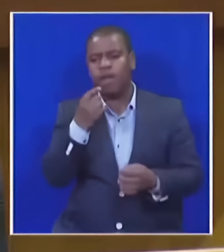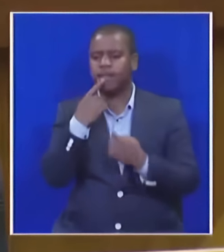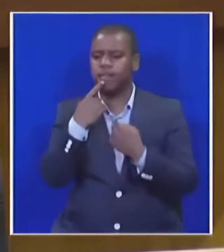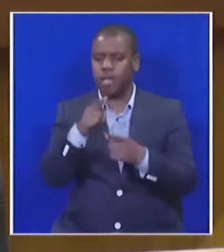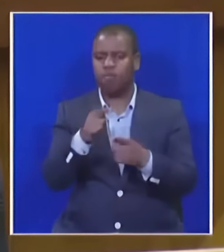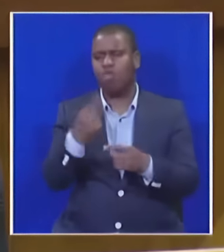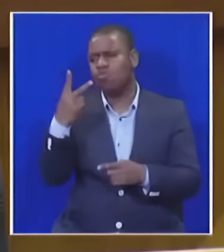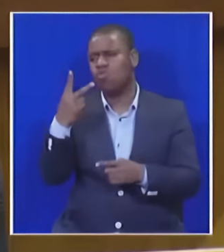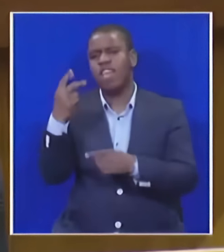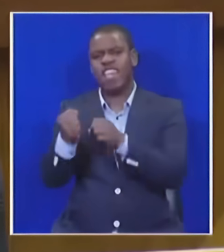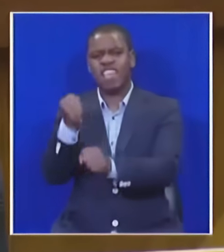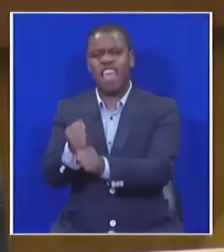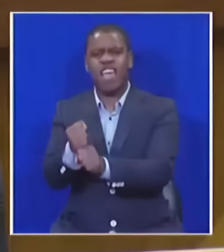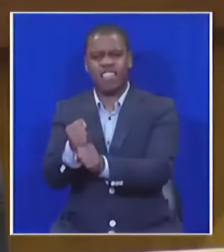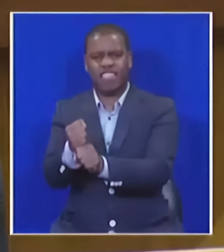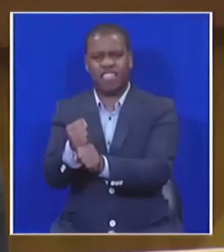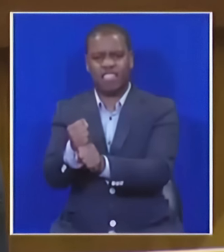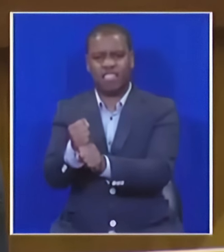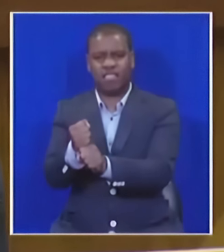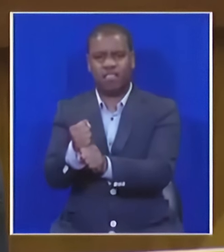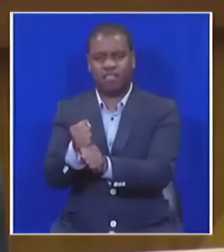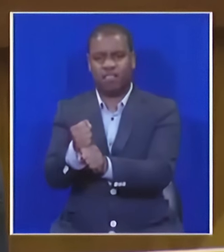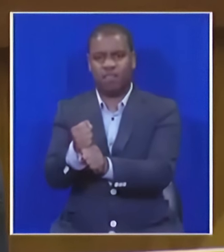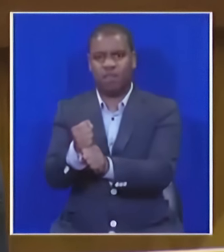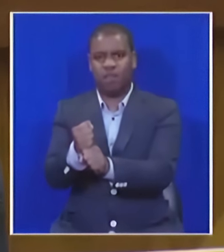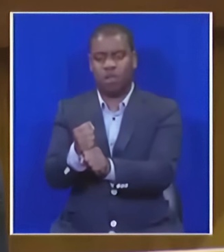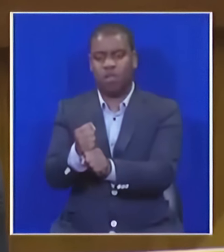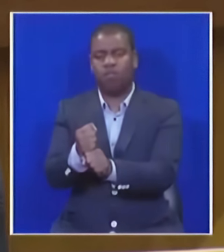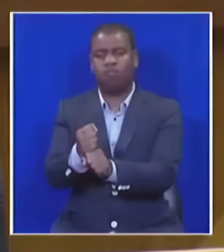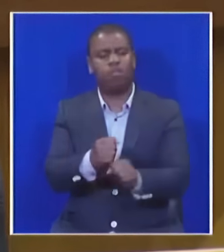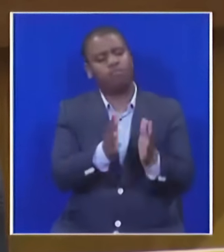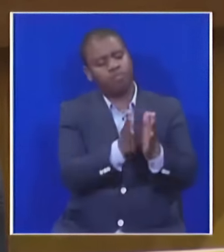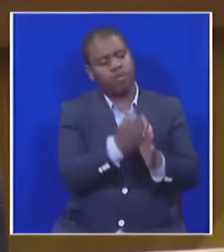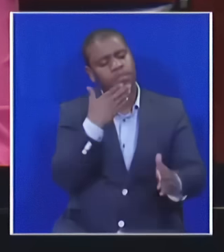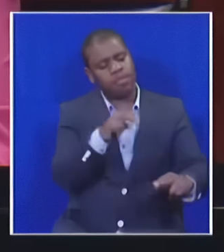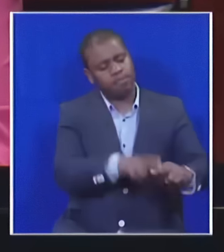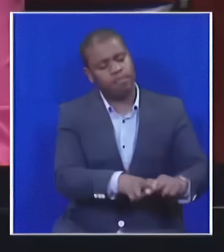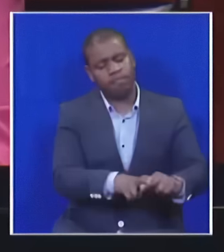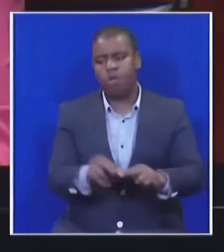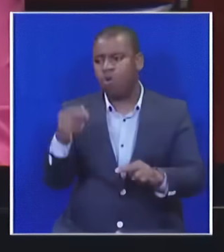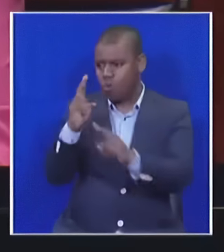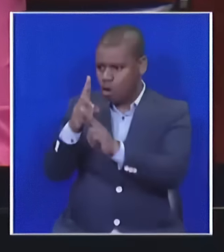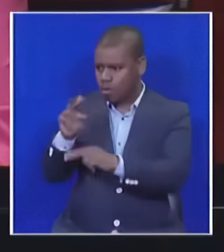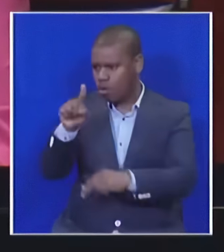a row, Dudu Myeni Zuma... Honorable Malema, take your seat. Honorable Zulu.